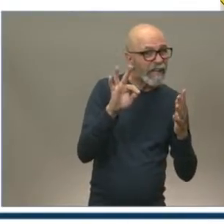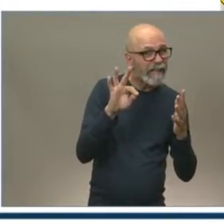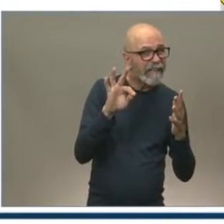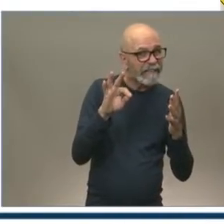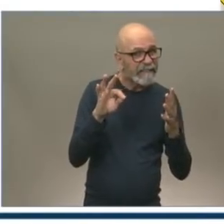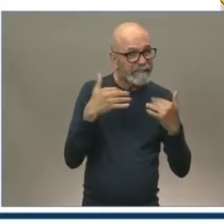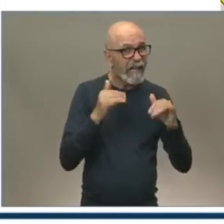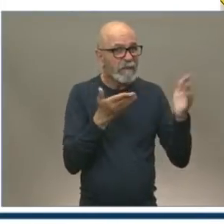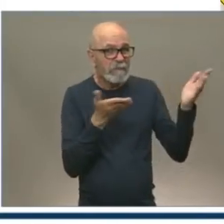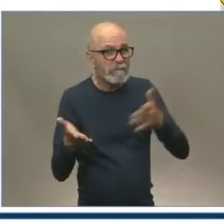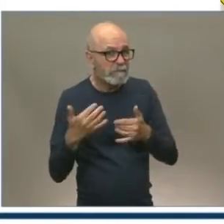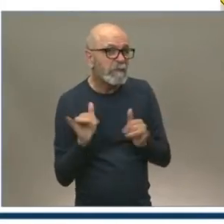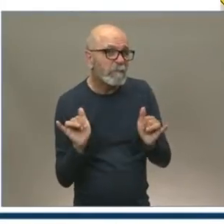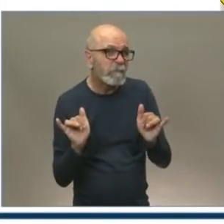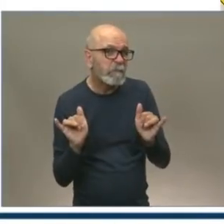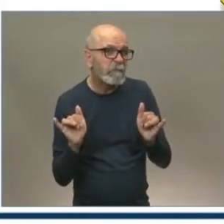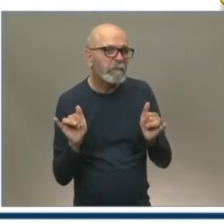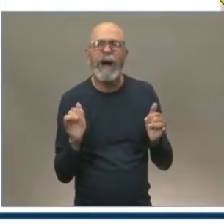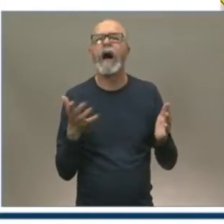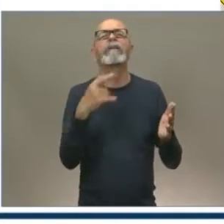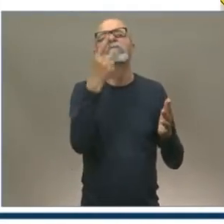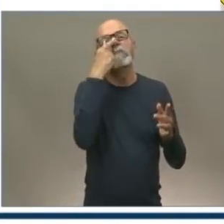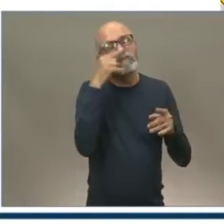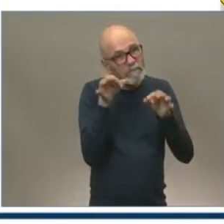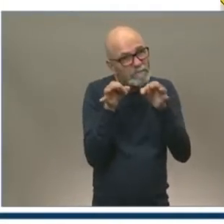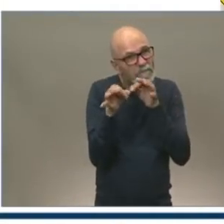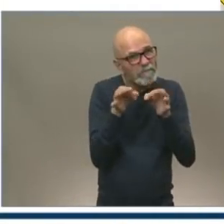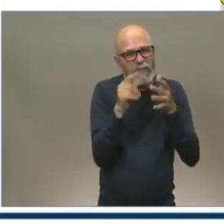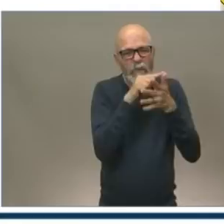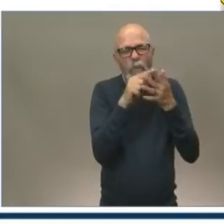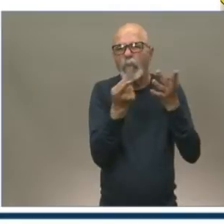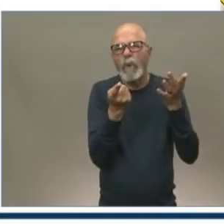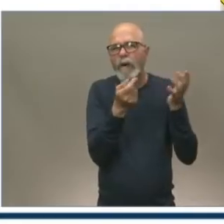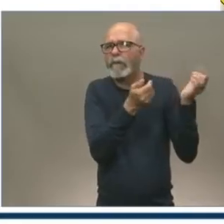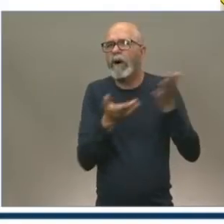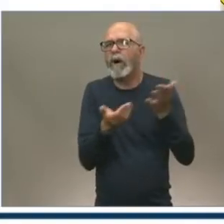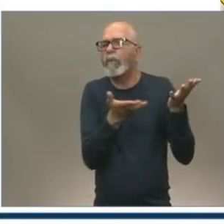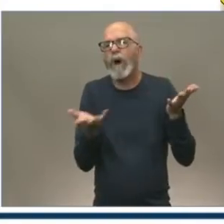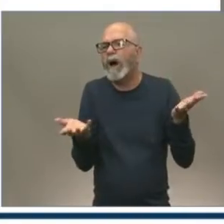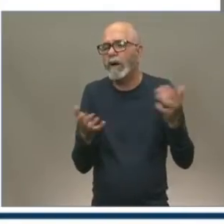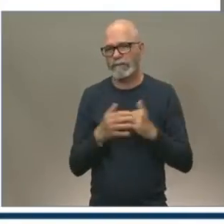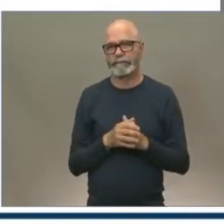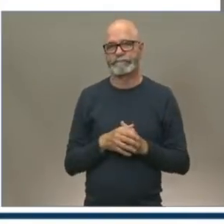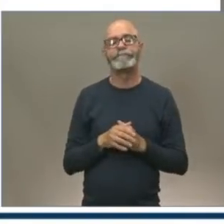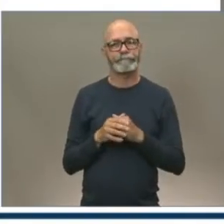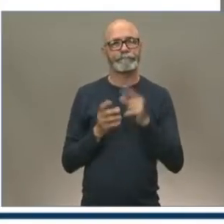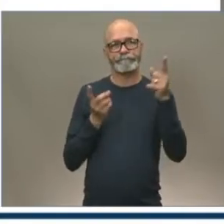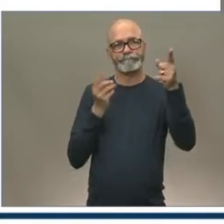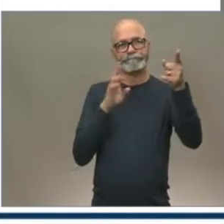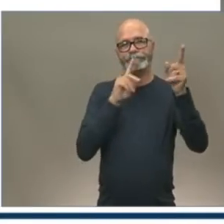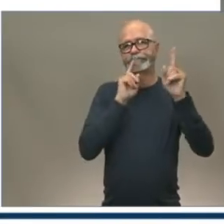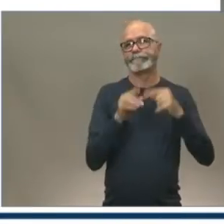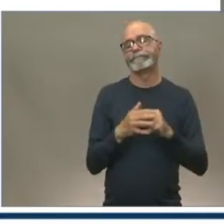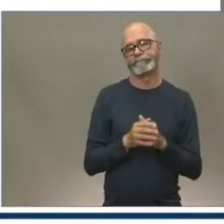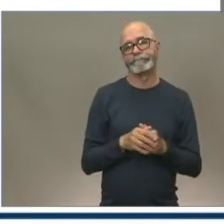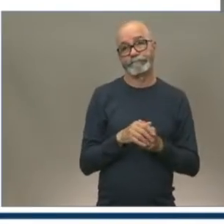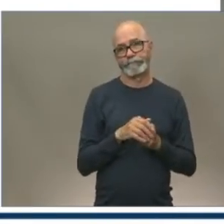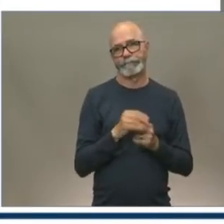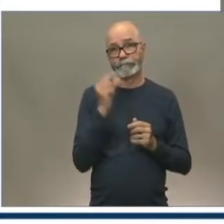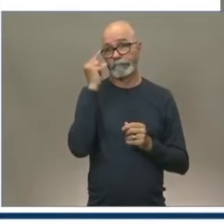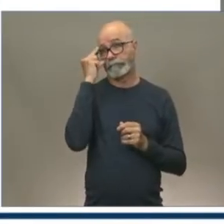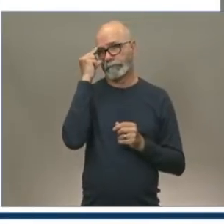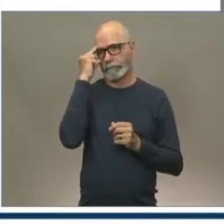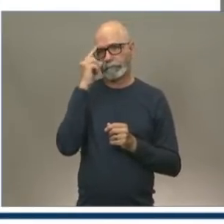Can you just give us a few more details on that? Yeah, I mean, it is the Moderna. I didn't get a chance to get briefed this morning on all the details, but it